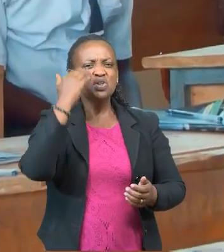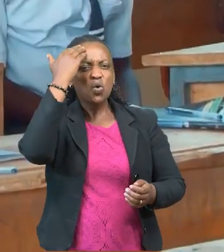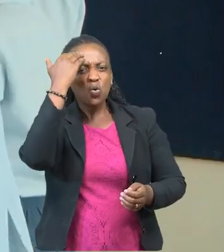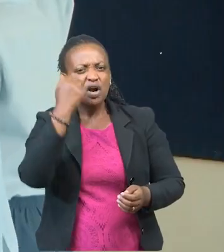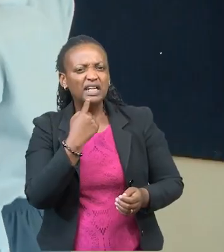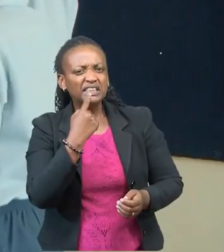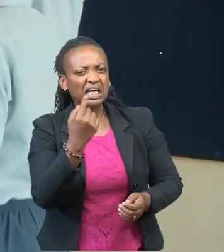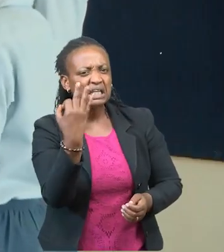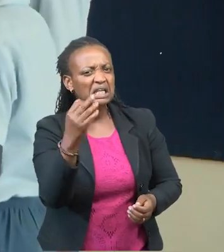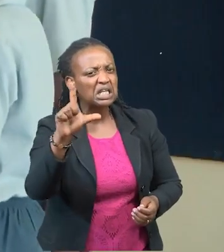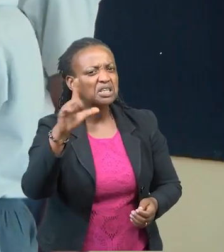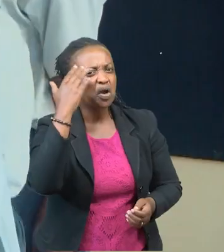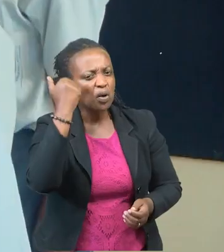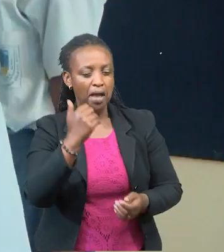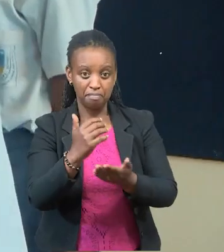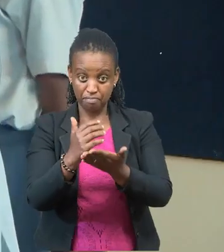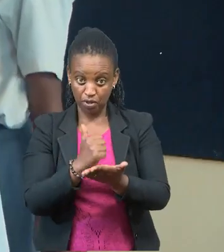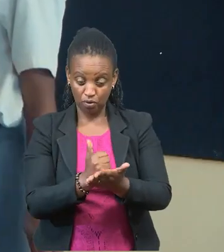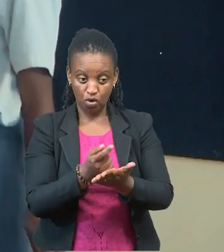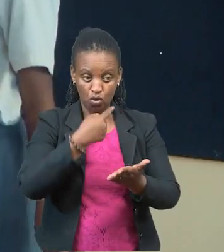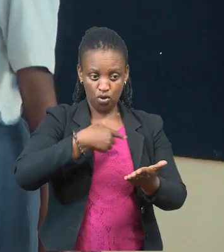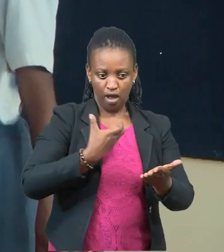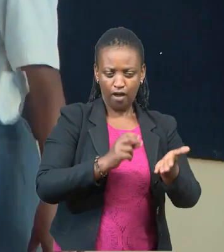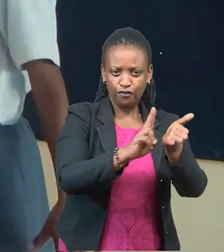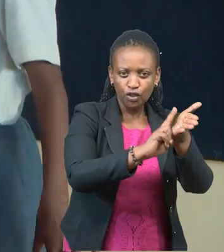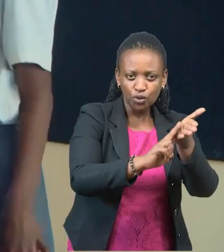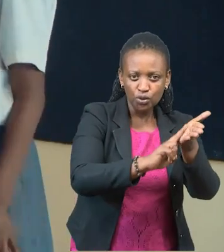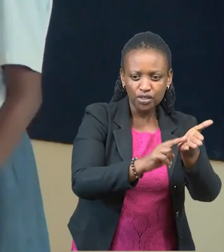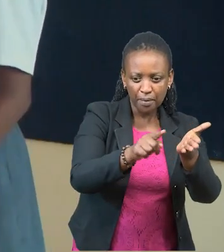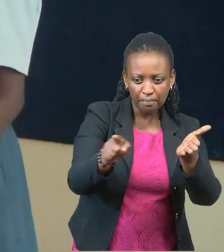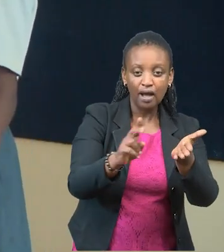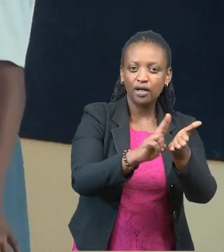Why do we say they are 3 liters? Because they have used